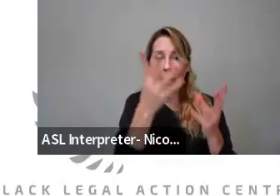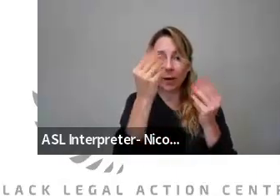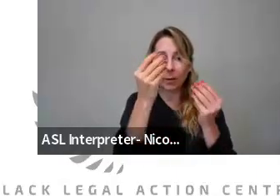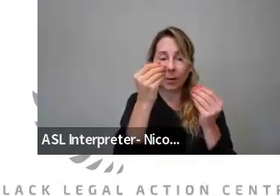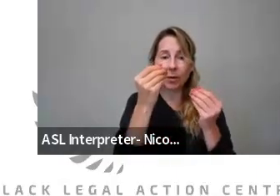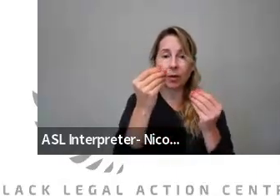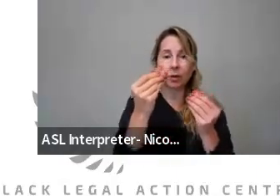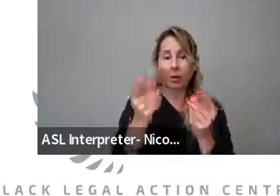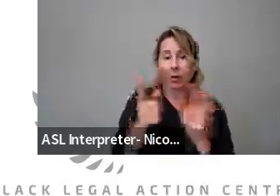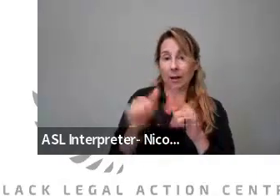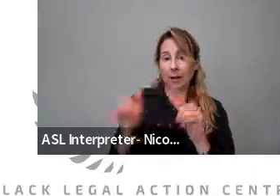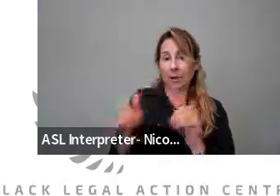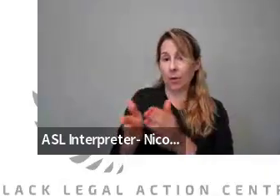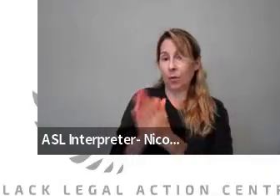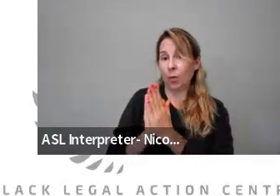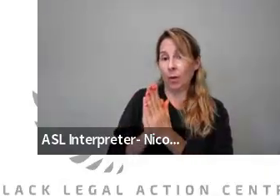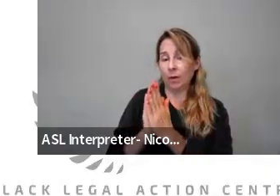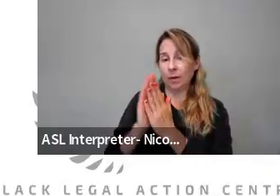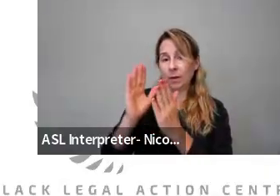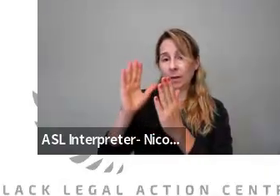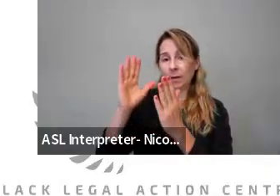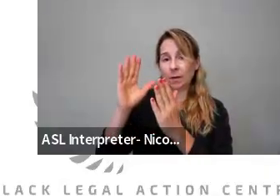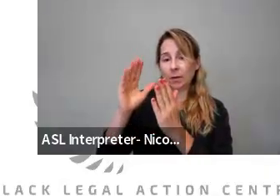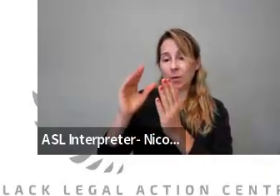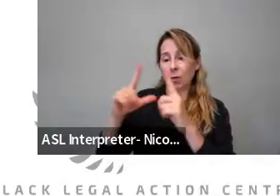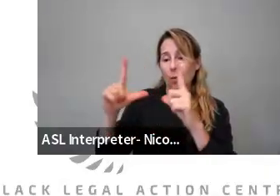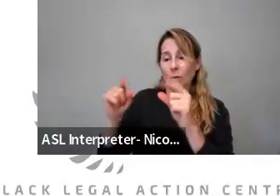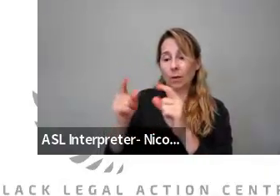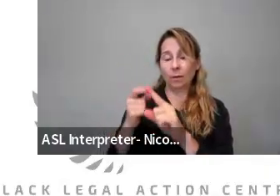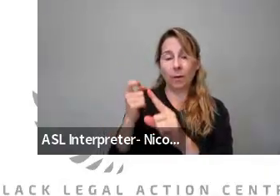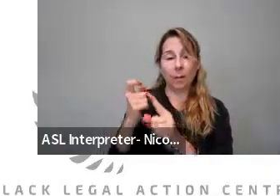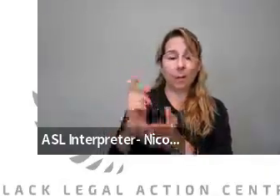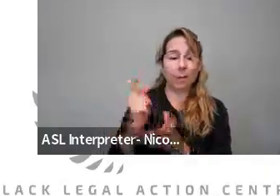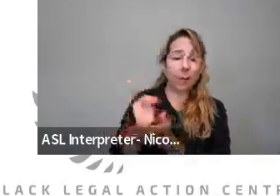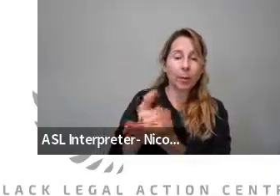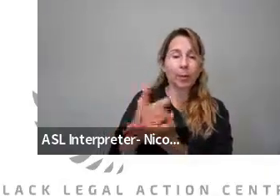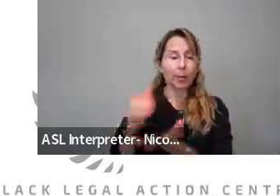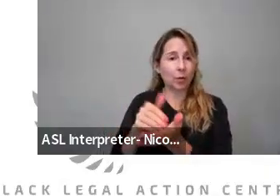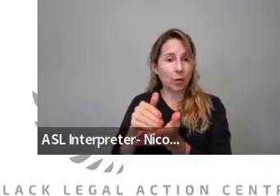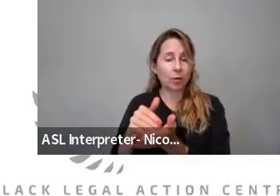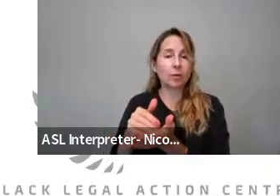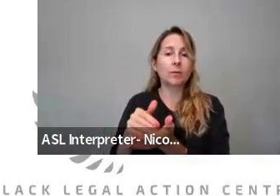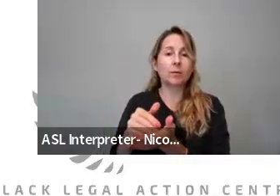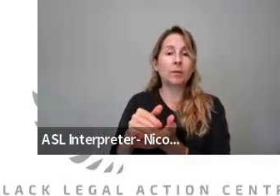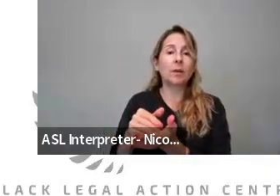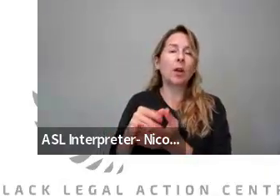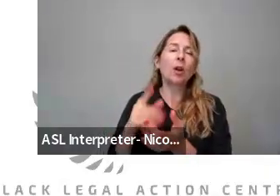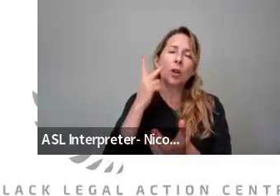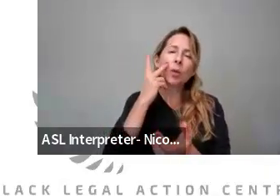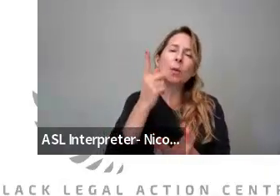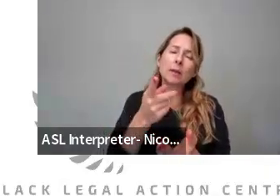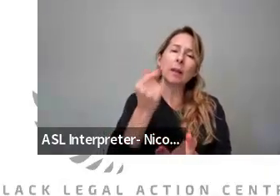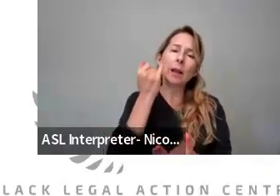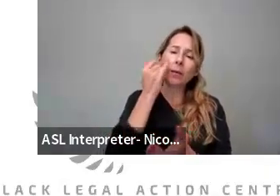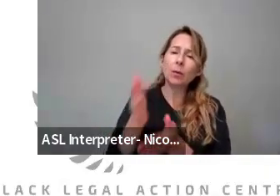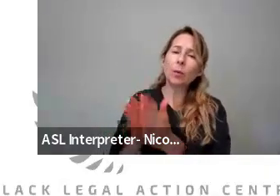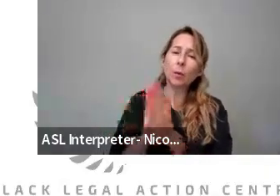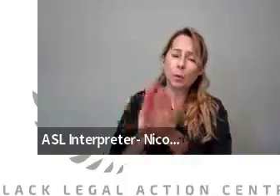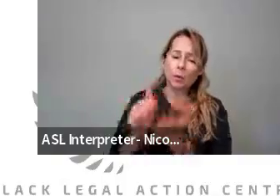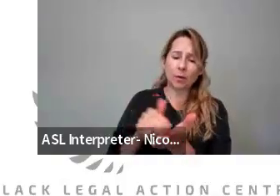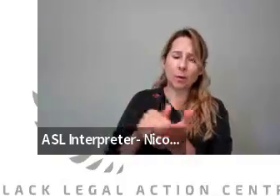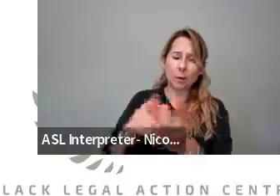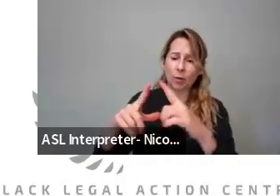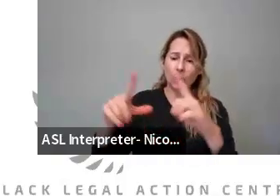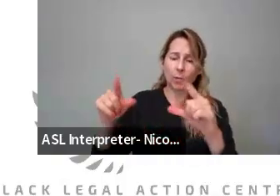the therapist, and you'll see this coming up at different points. Whenever you're requesting your notes, your doctor's note, for example, you